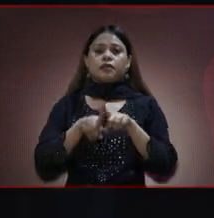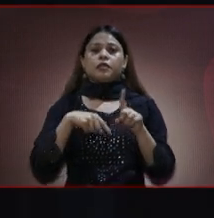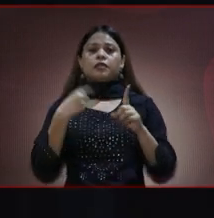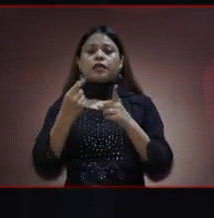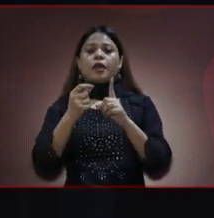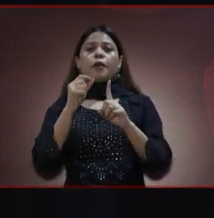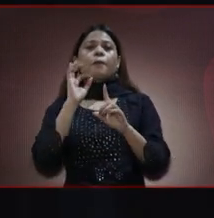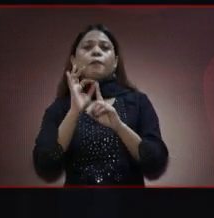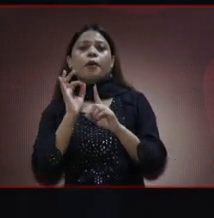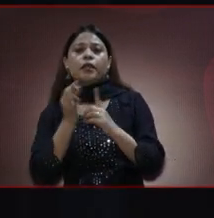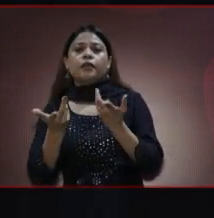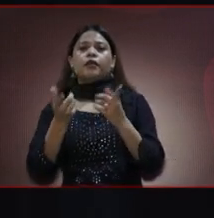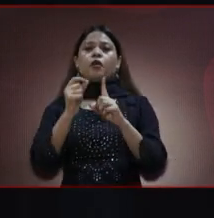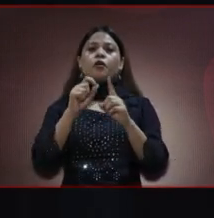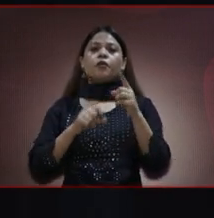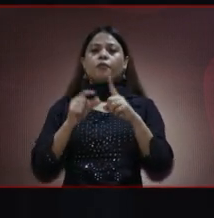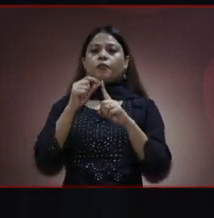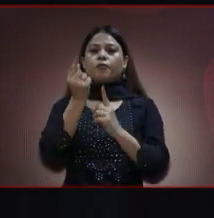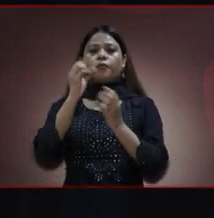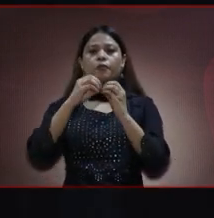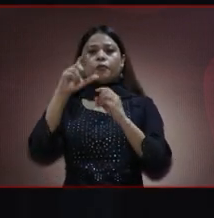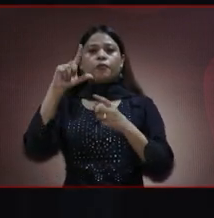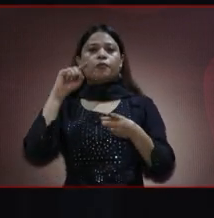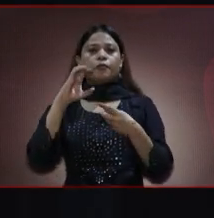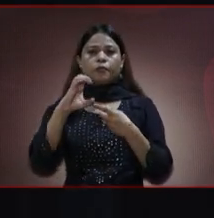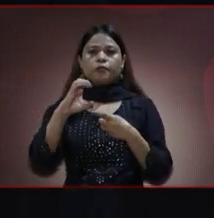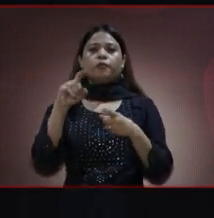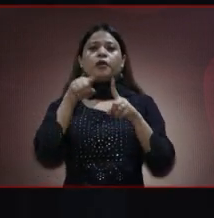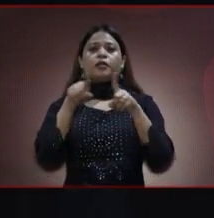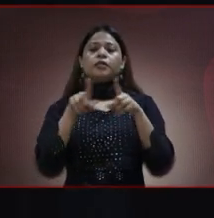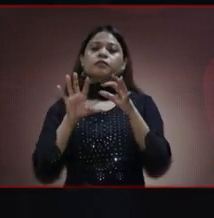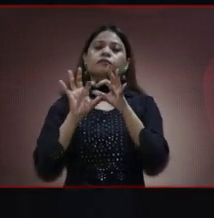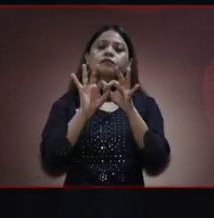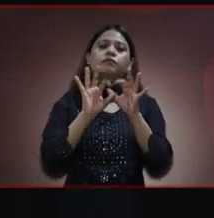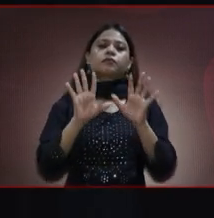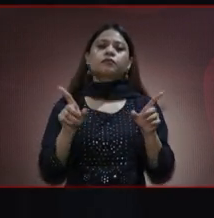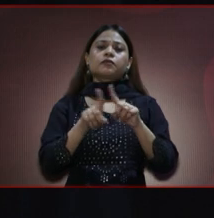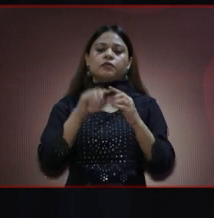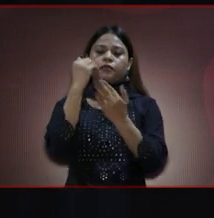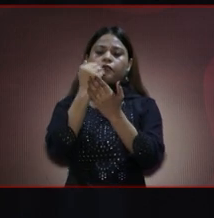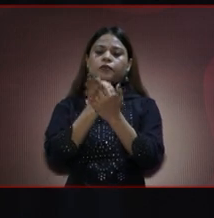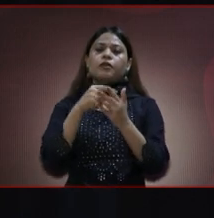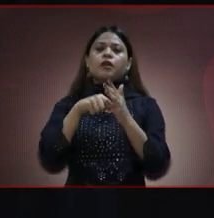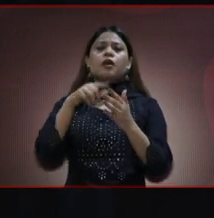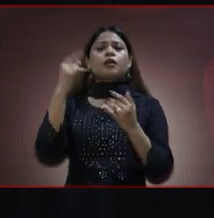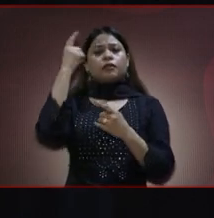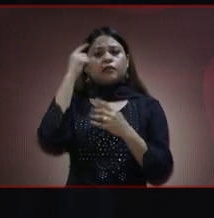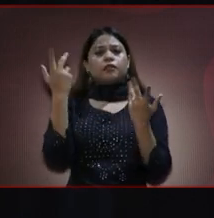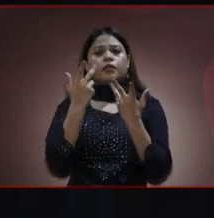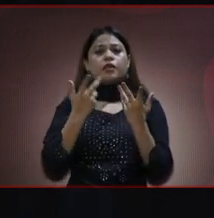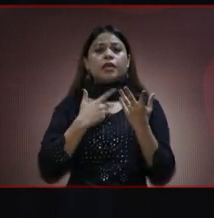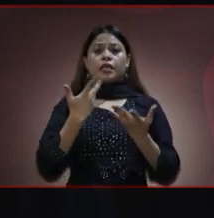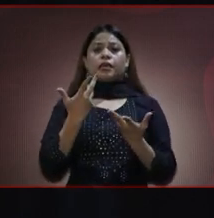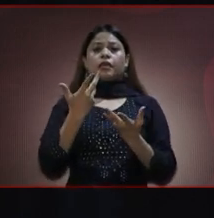partnership between NCERT and Amazon India. Today's event, in my opinion, holds the